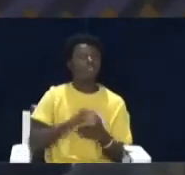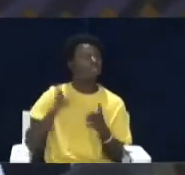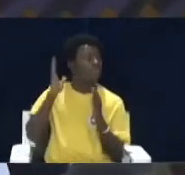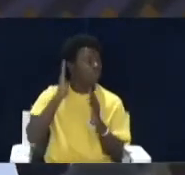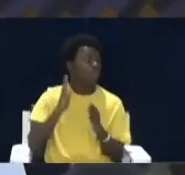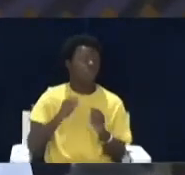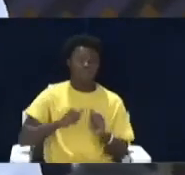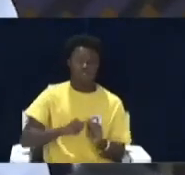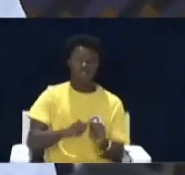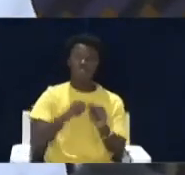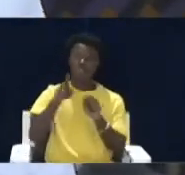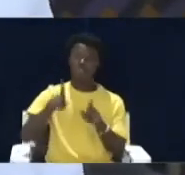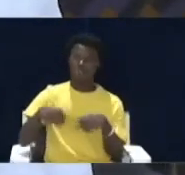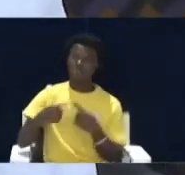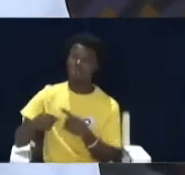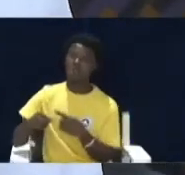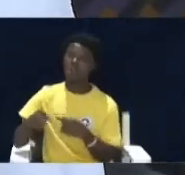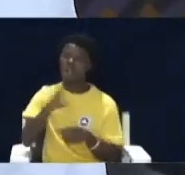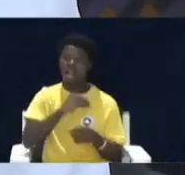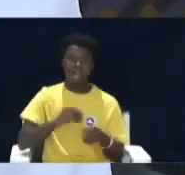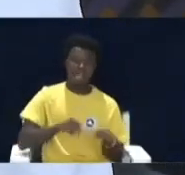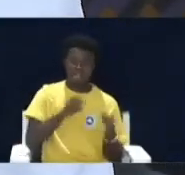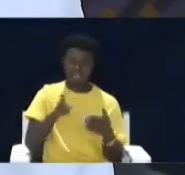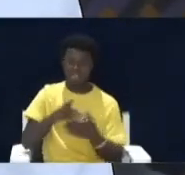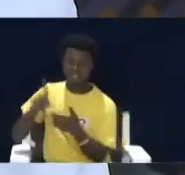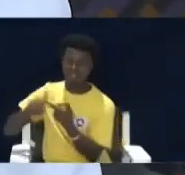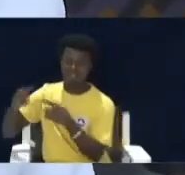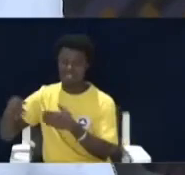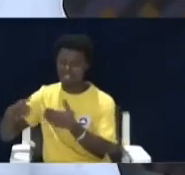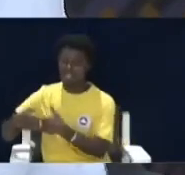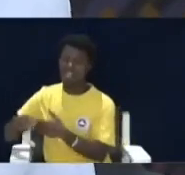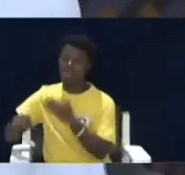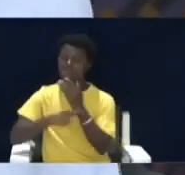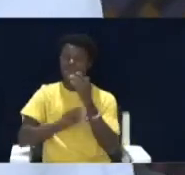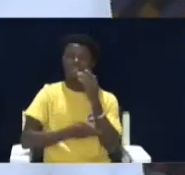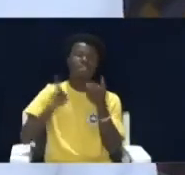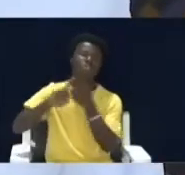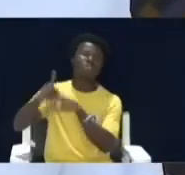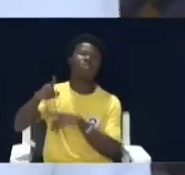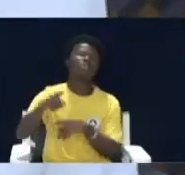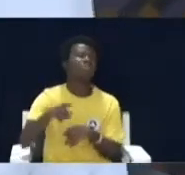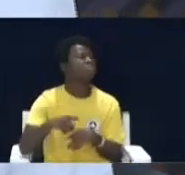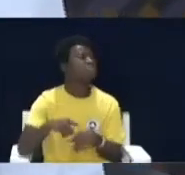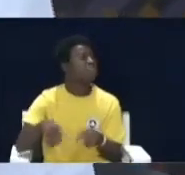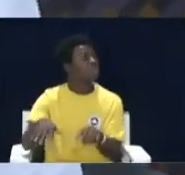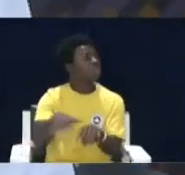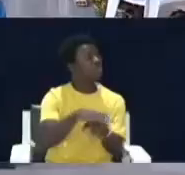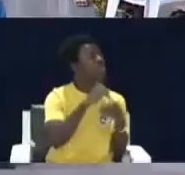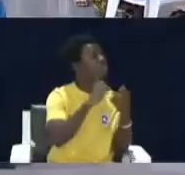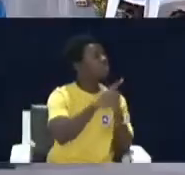go ahead and down to the nearest basket to you. Over to you, brethren.